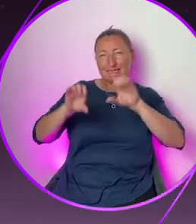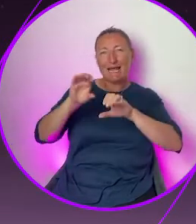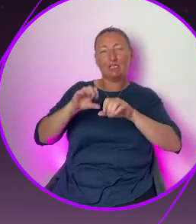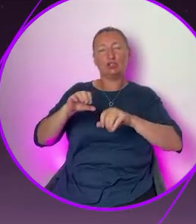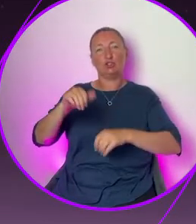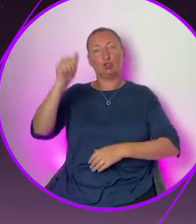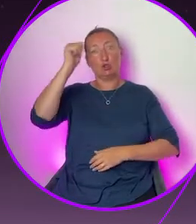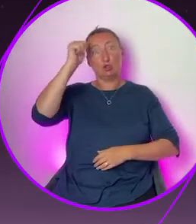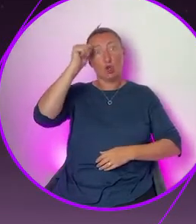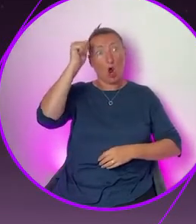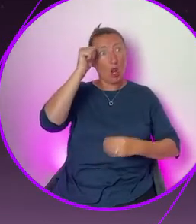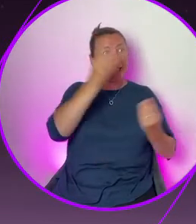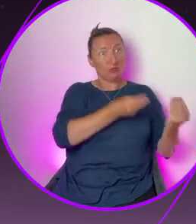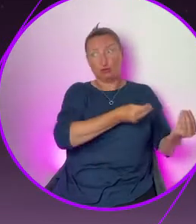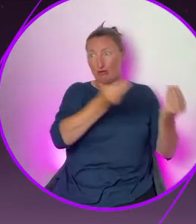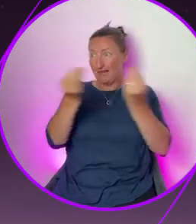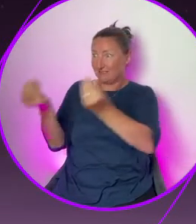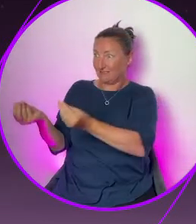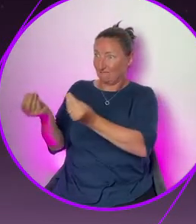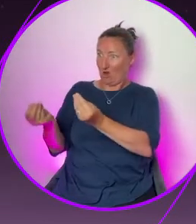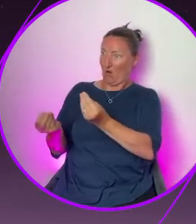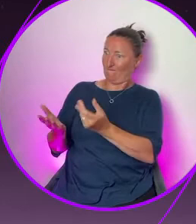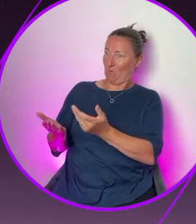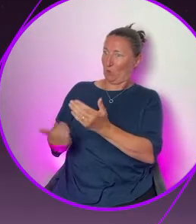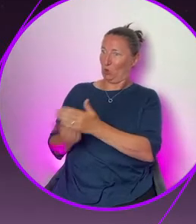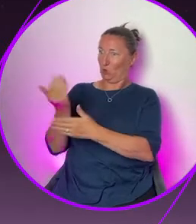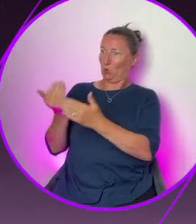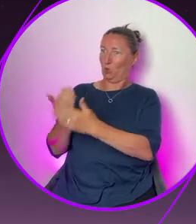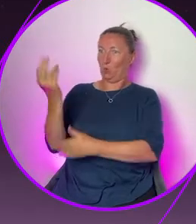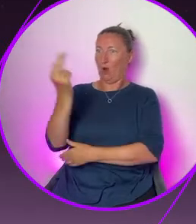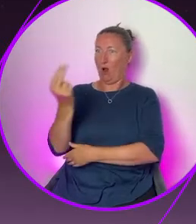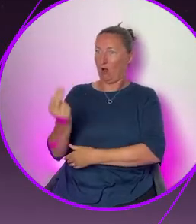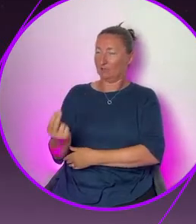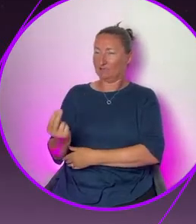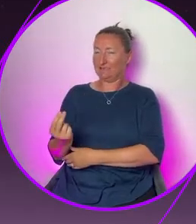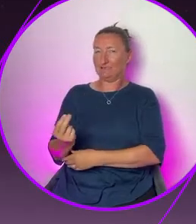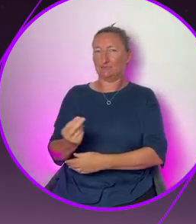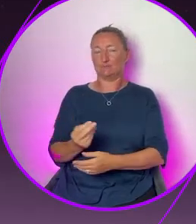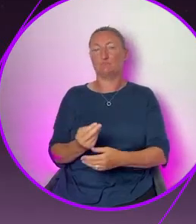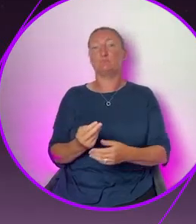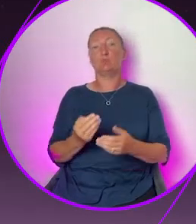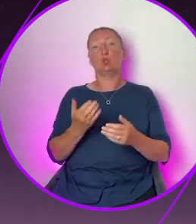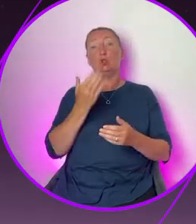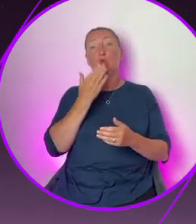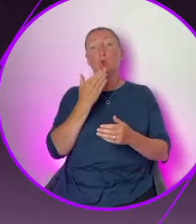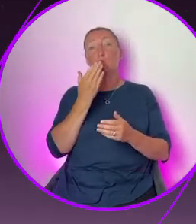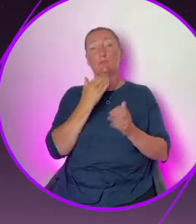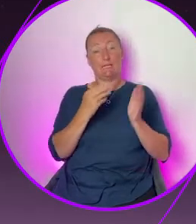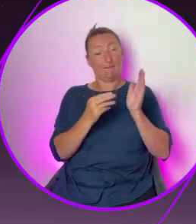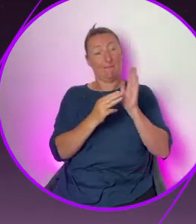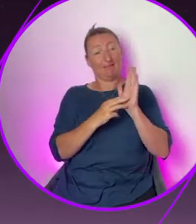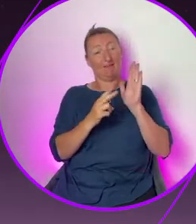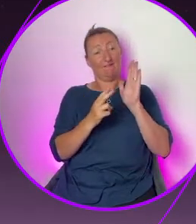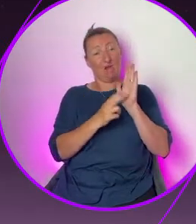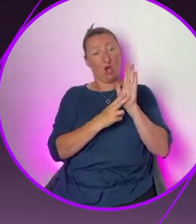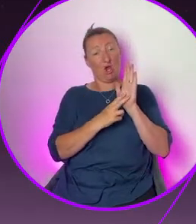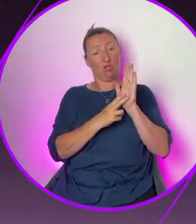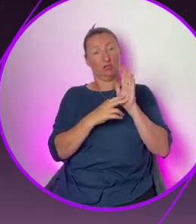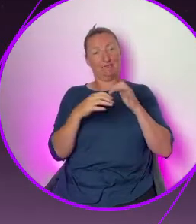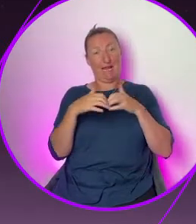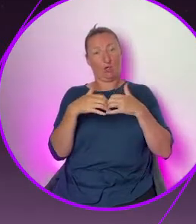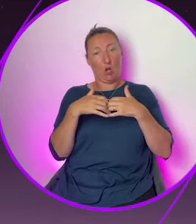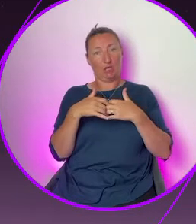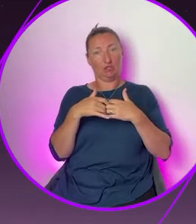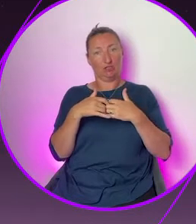and distribution potential for artists and creative practice with metaverse technologies. So